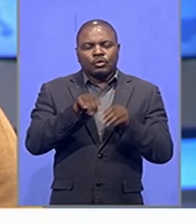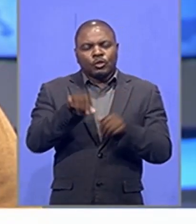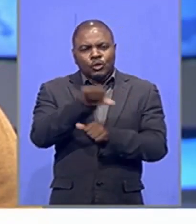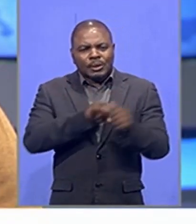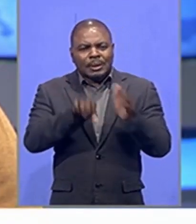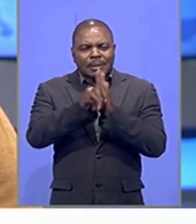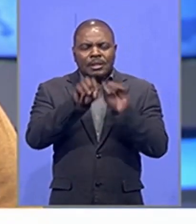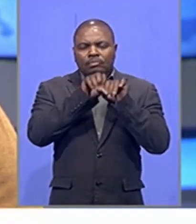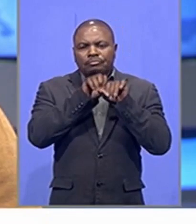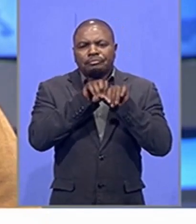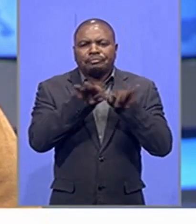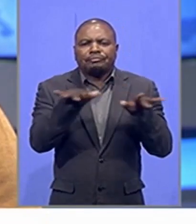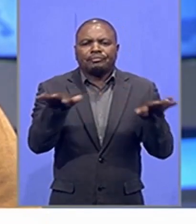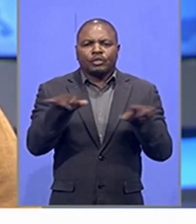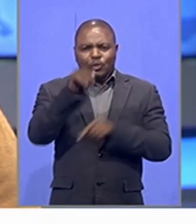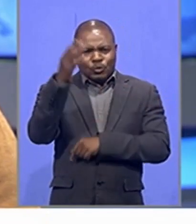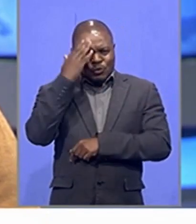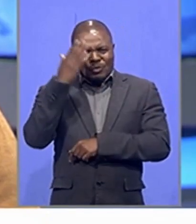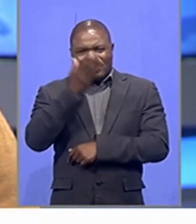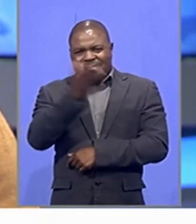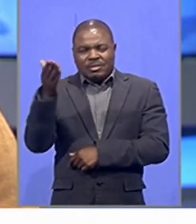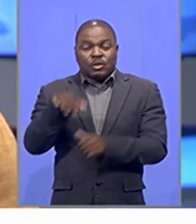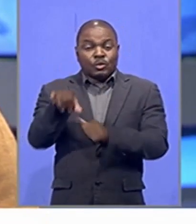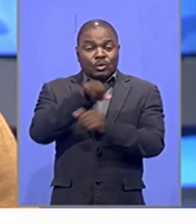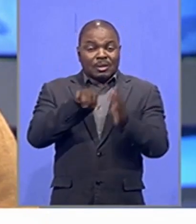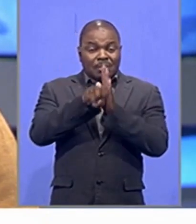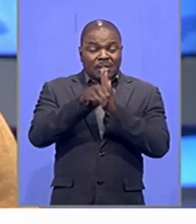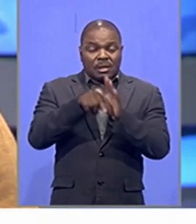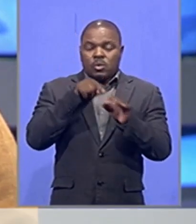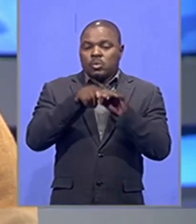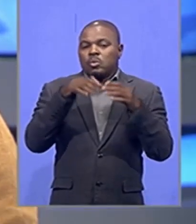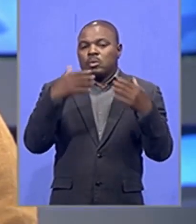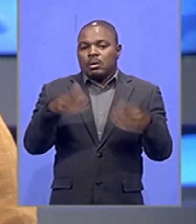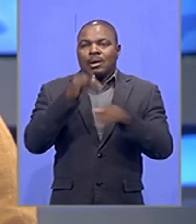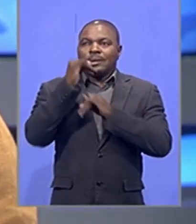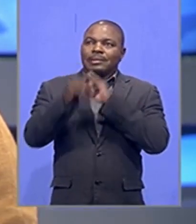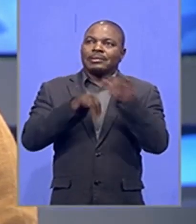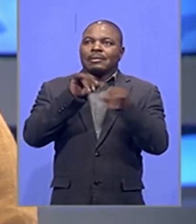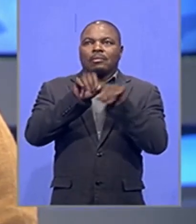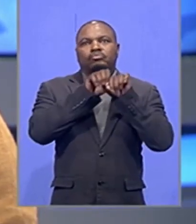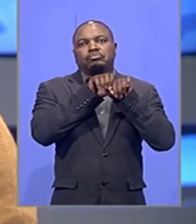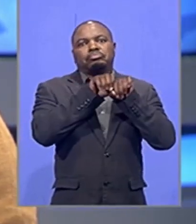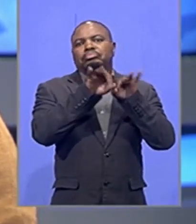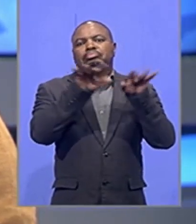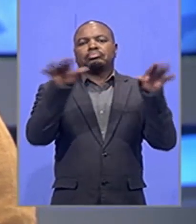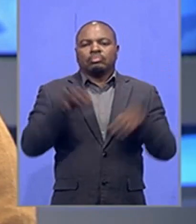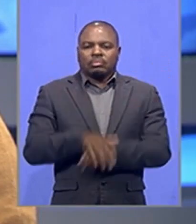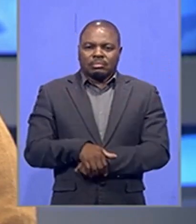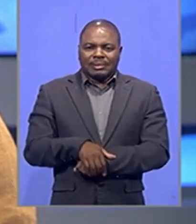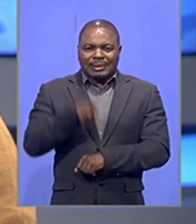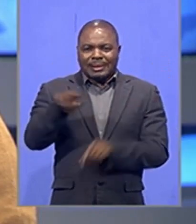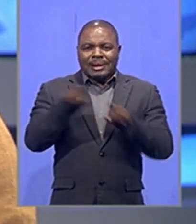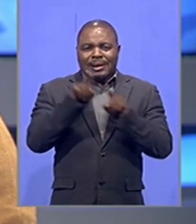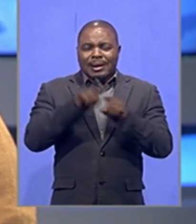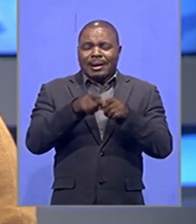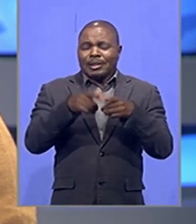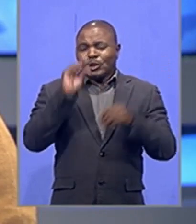media. And as you know, social media are platforms that are international. It was big news out